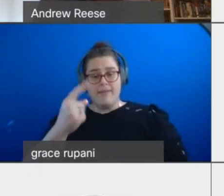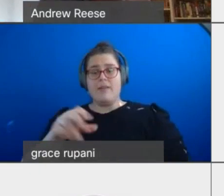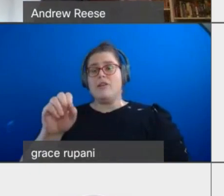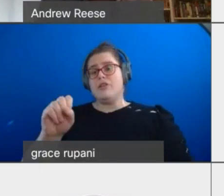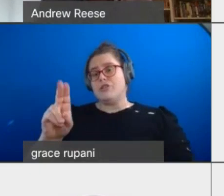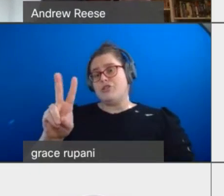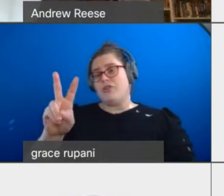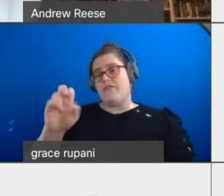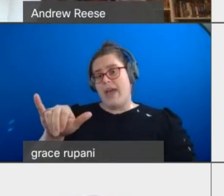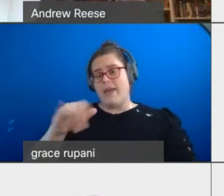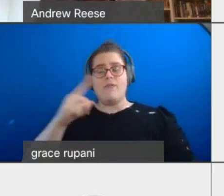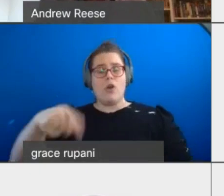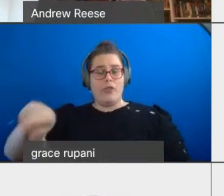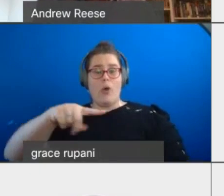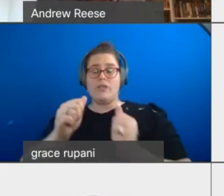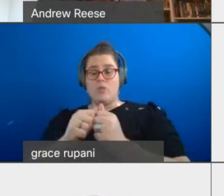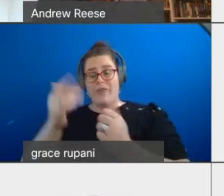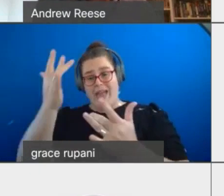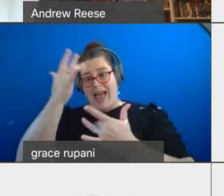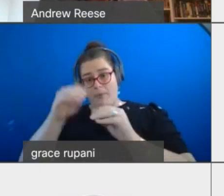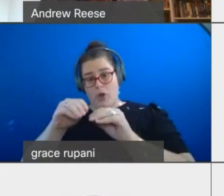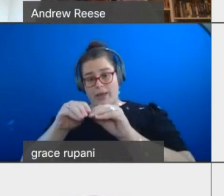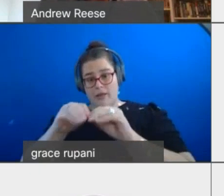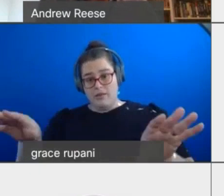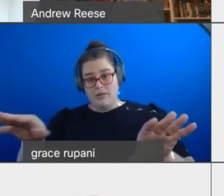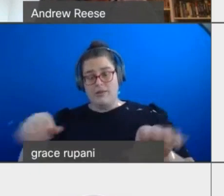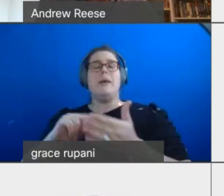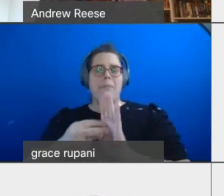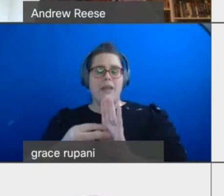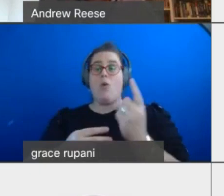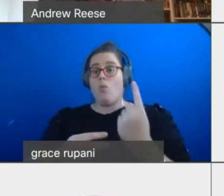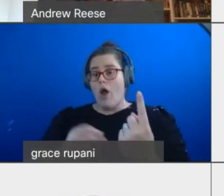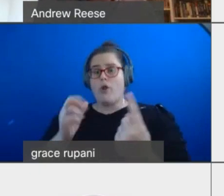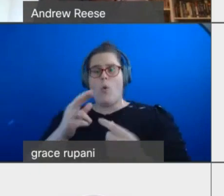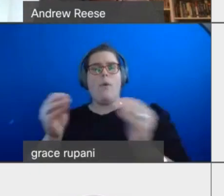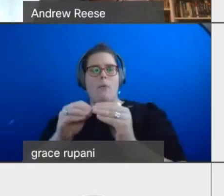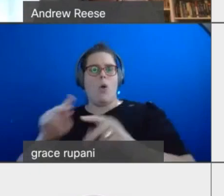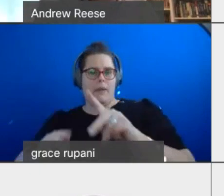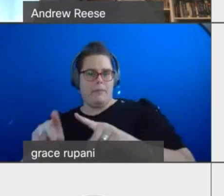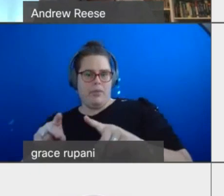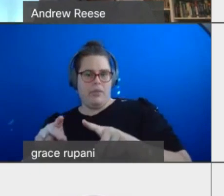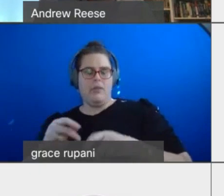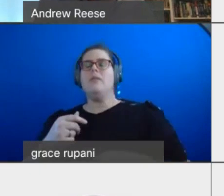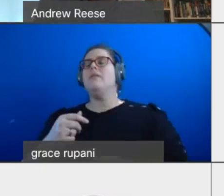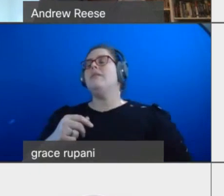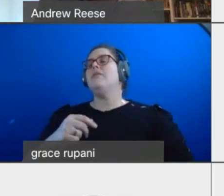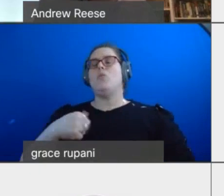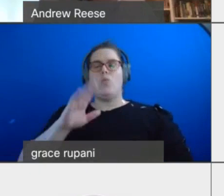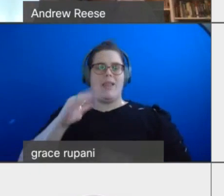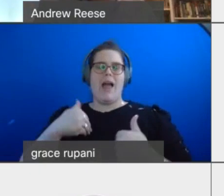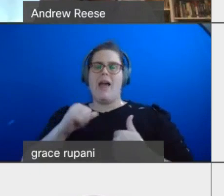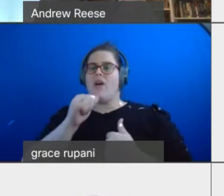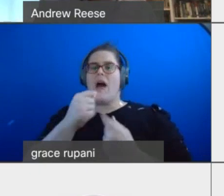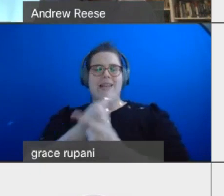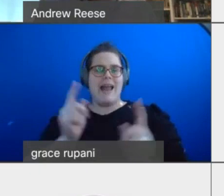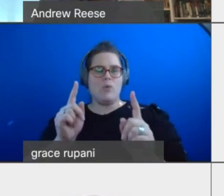have outbreaks. We consider outbreak of one or more. There are unannounced, and we are looking to